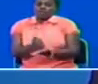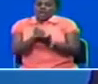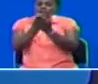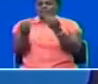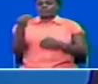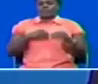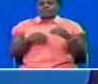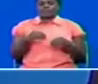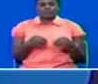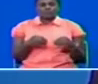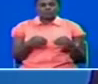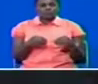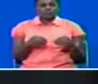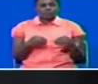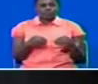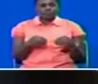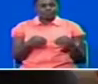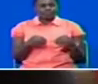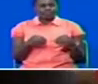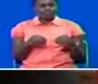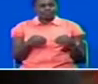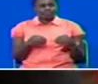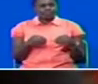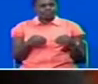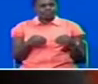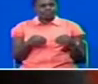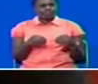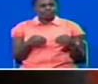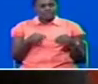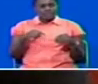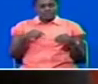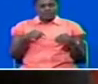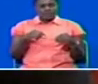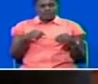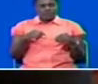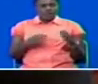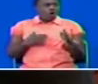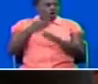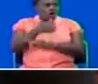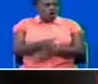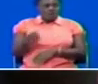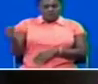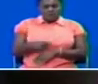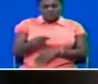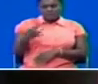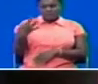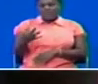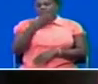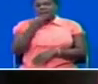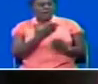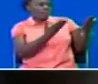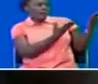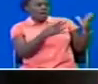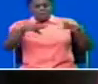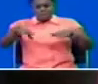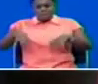corruption. I, Eliud Wabukala, do swear. More than 3 months since this man took over